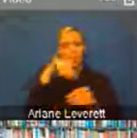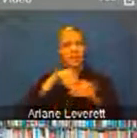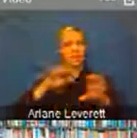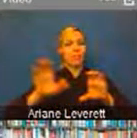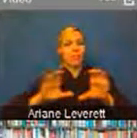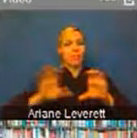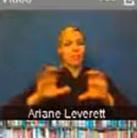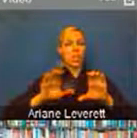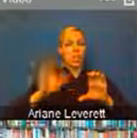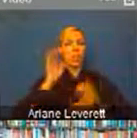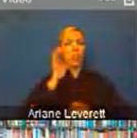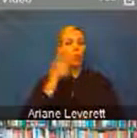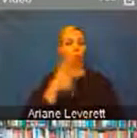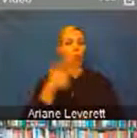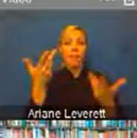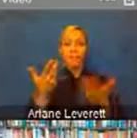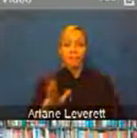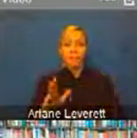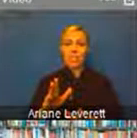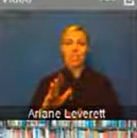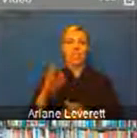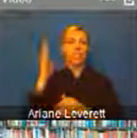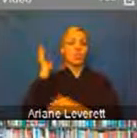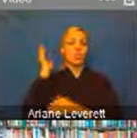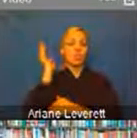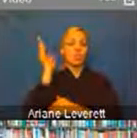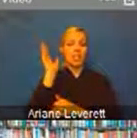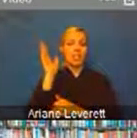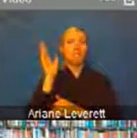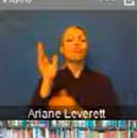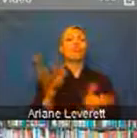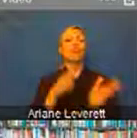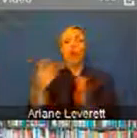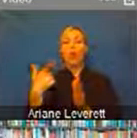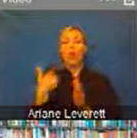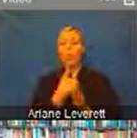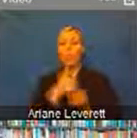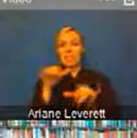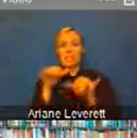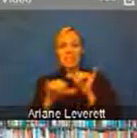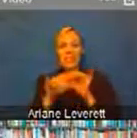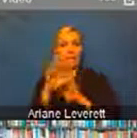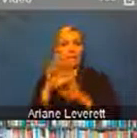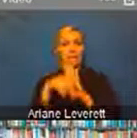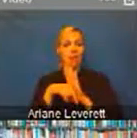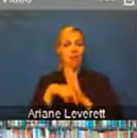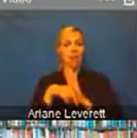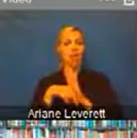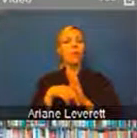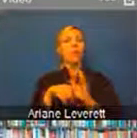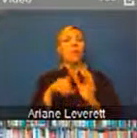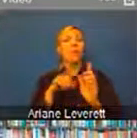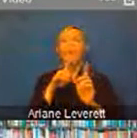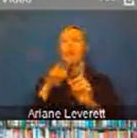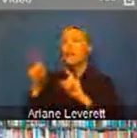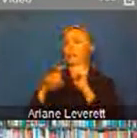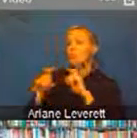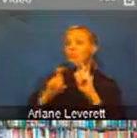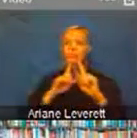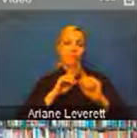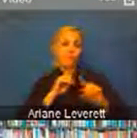so they have inclusive education for children with mild learning issues, but for